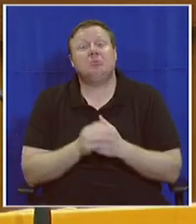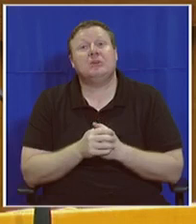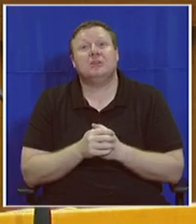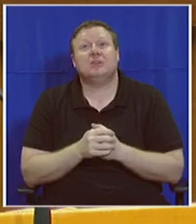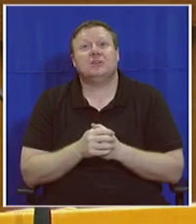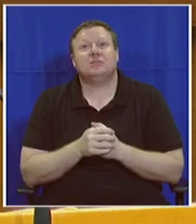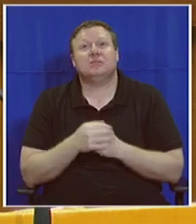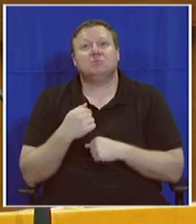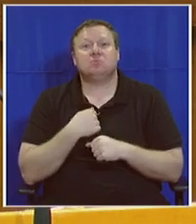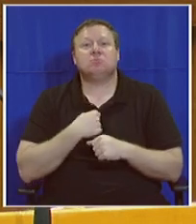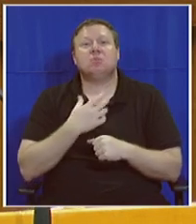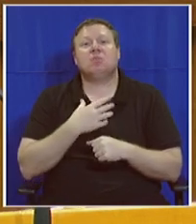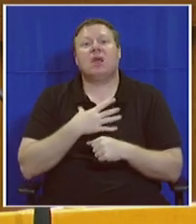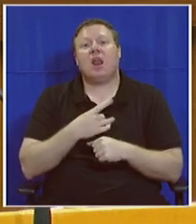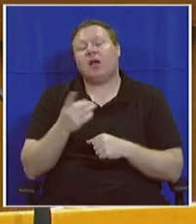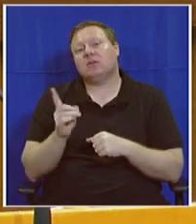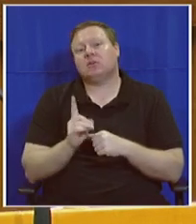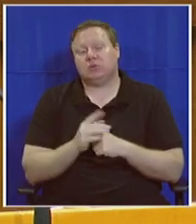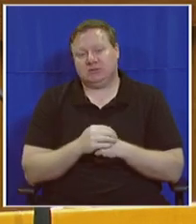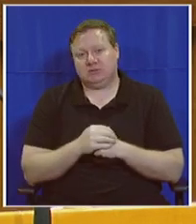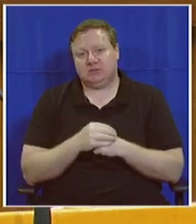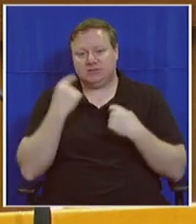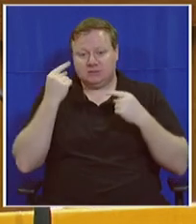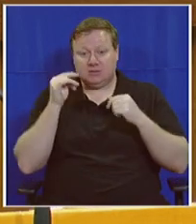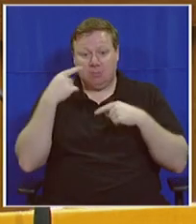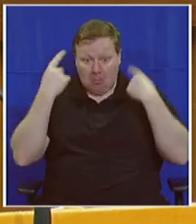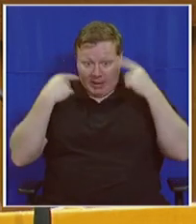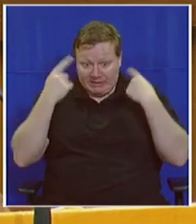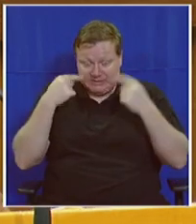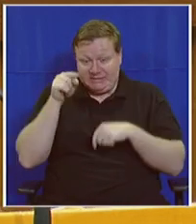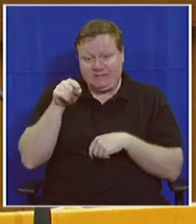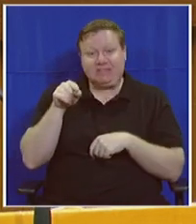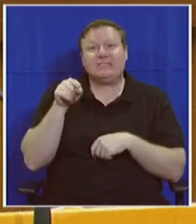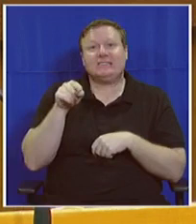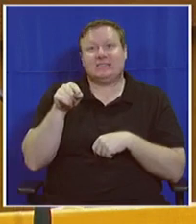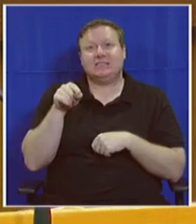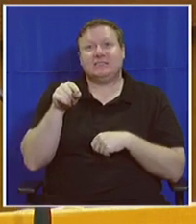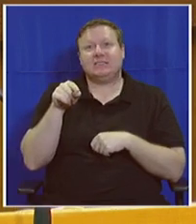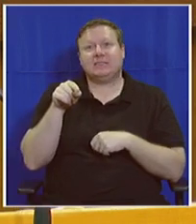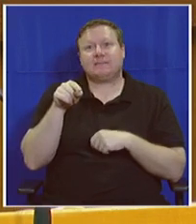I liked with that madness was that